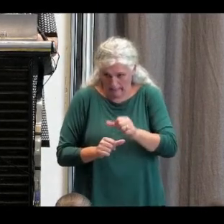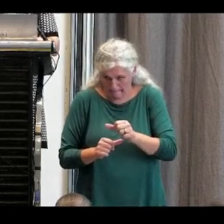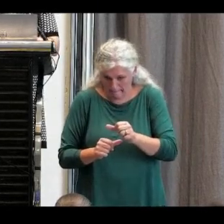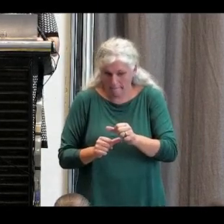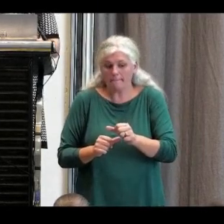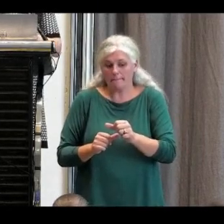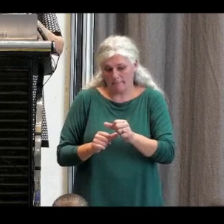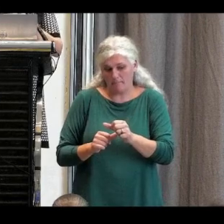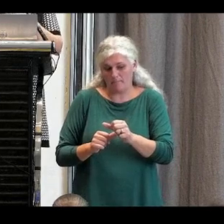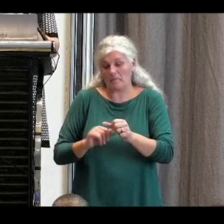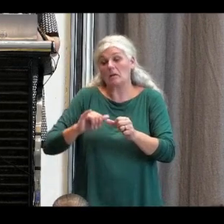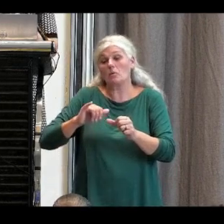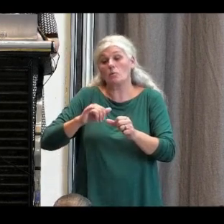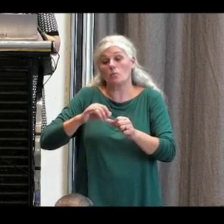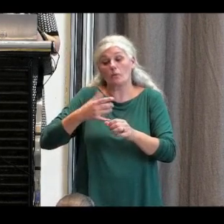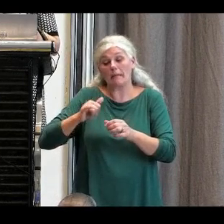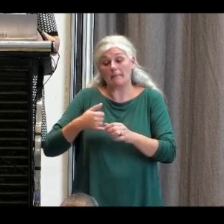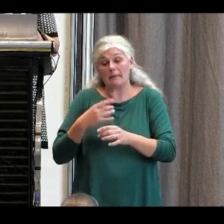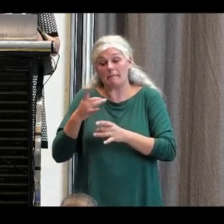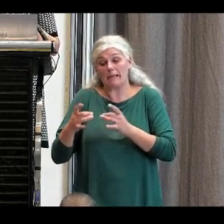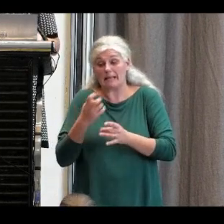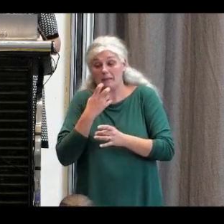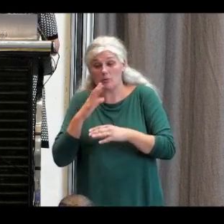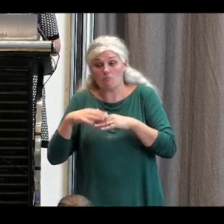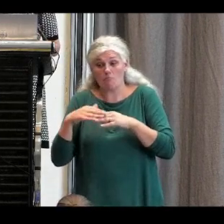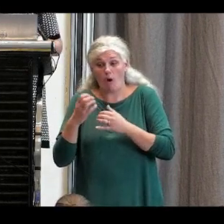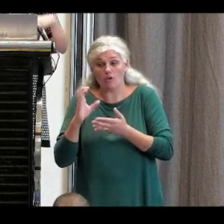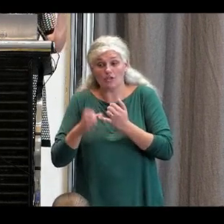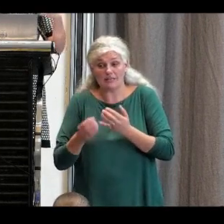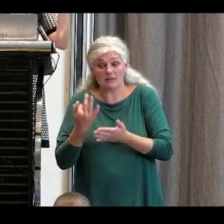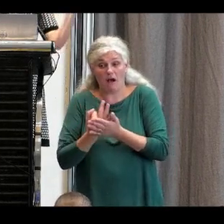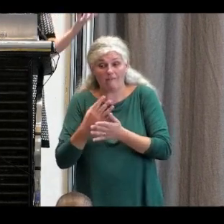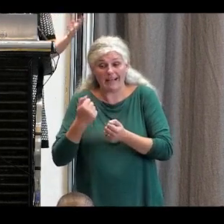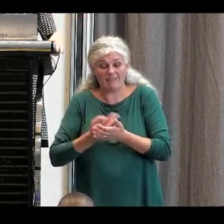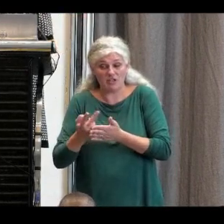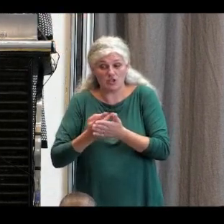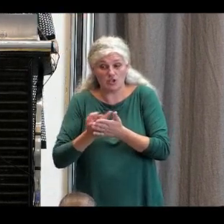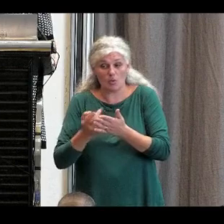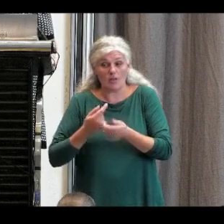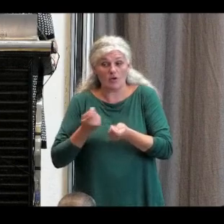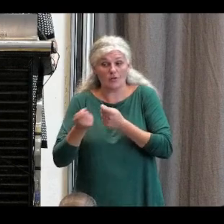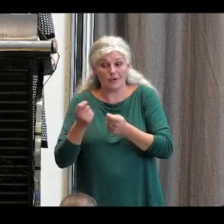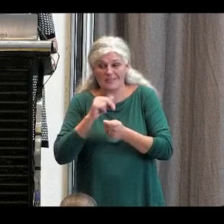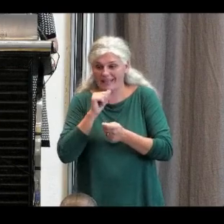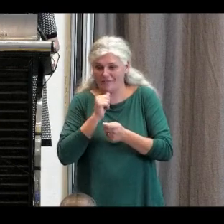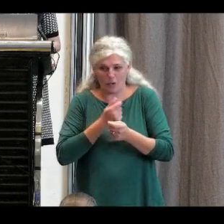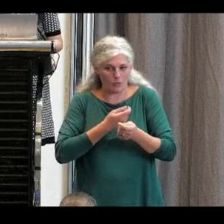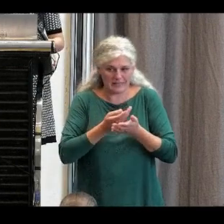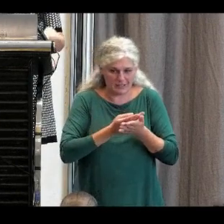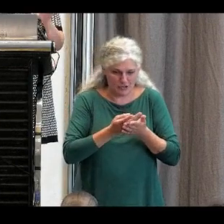will have mice that are more prone to have seizures while the controls are not having